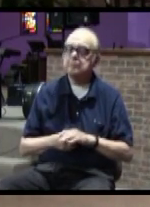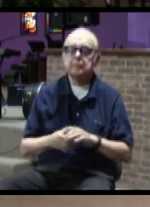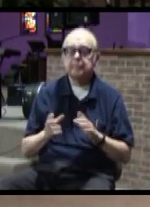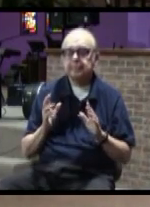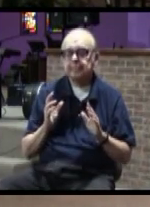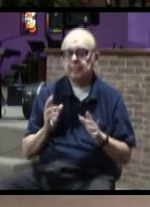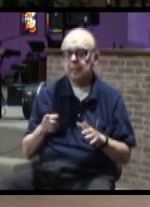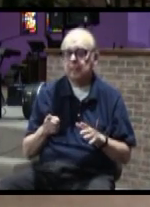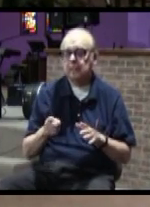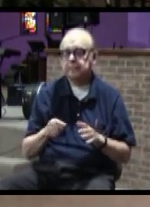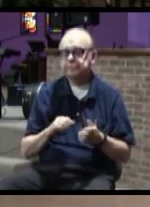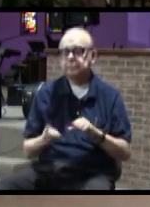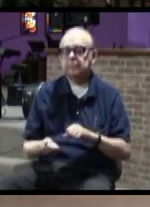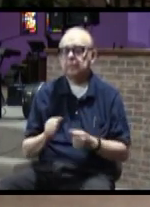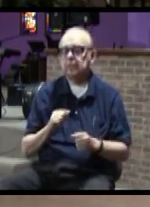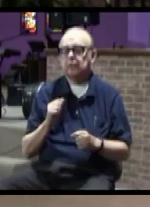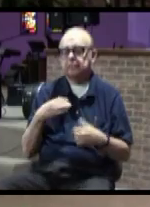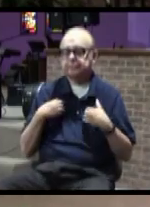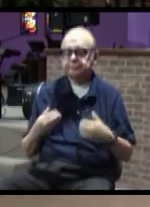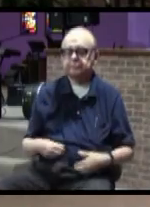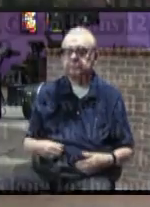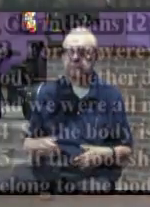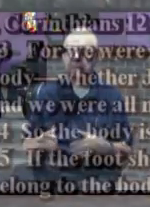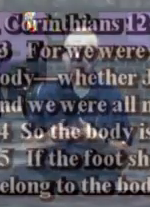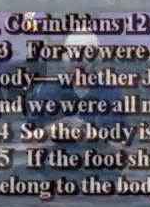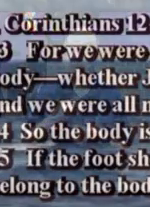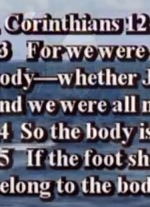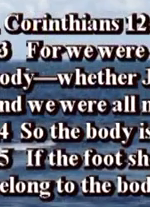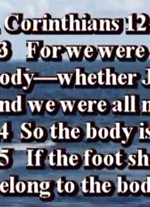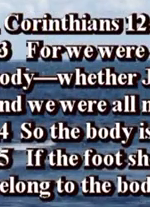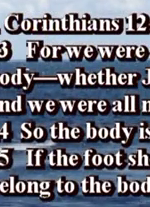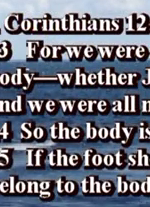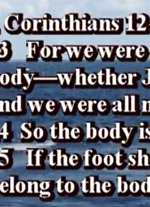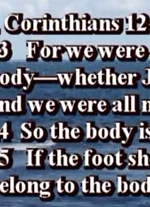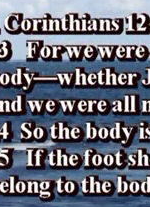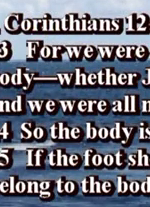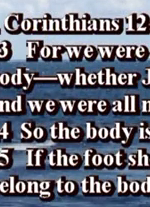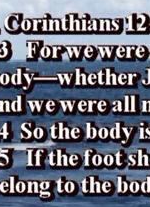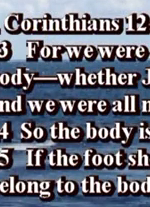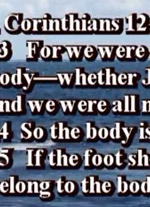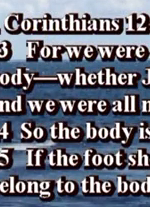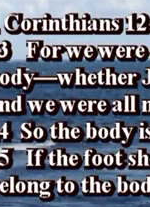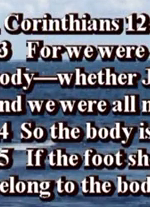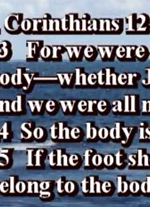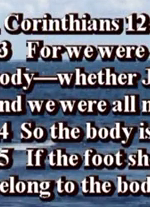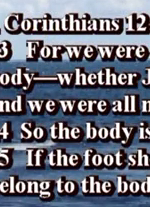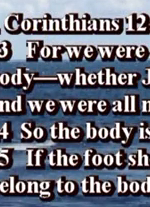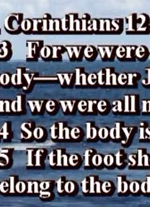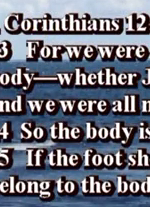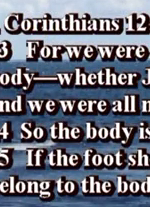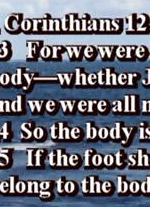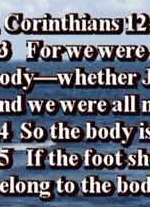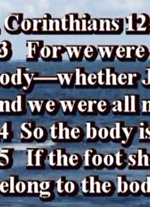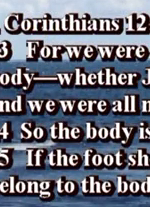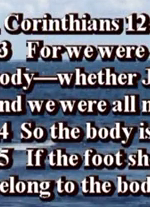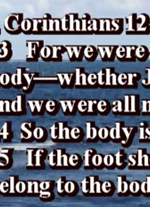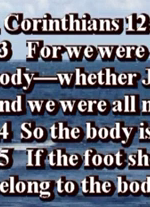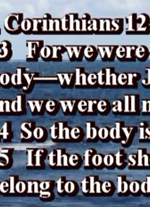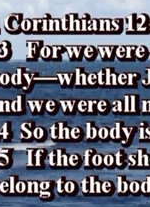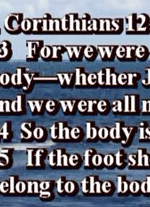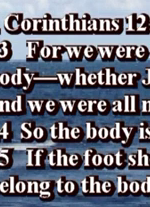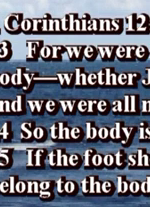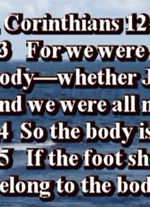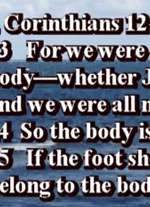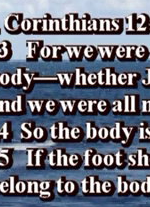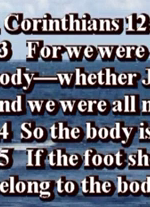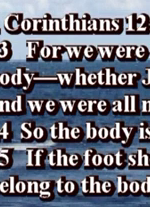says this. He says, you're all baptized into one body, whether you're Jews or Greeks, whether you're slaves or free. We're all made